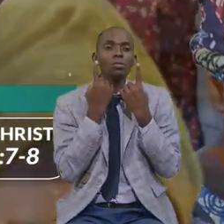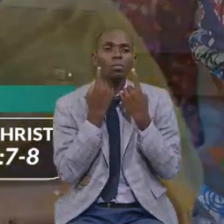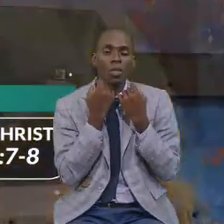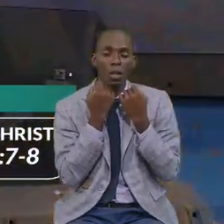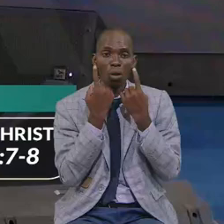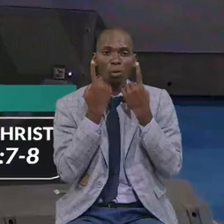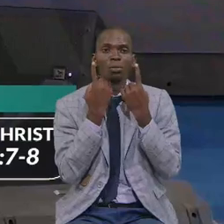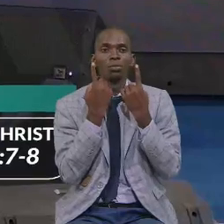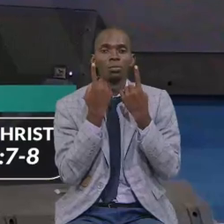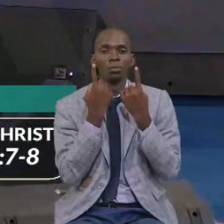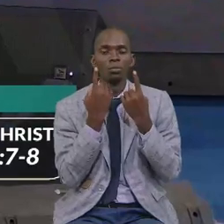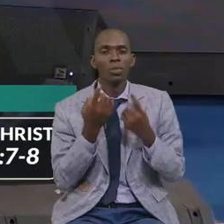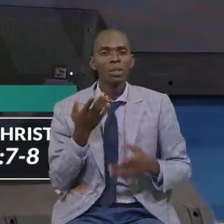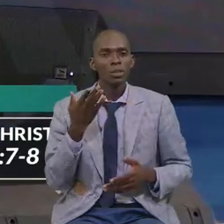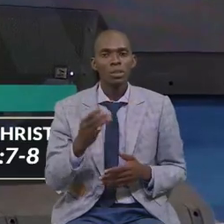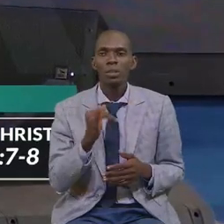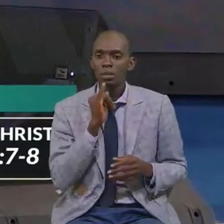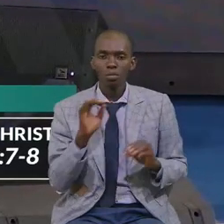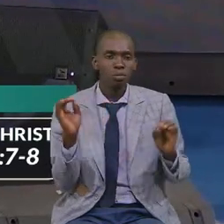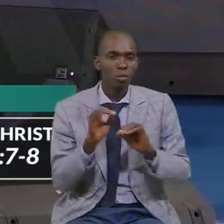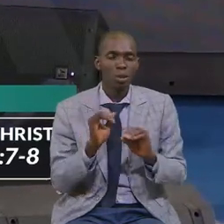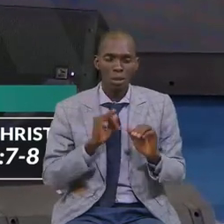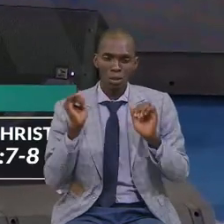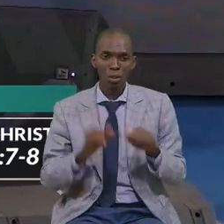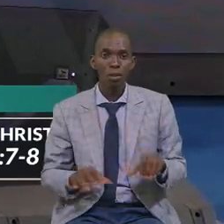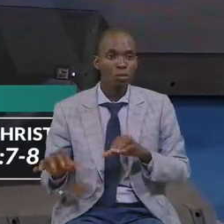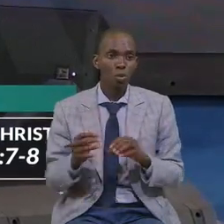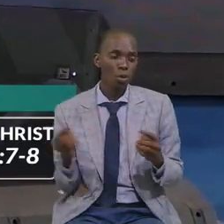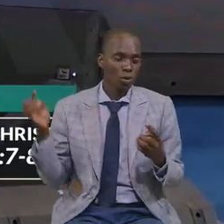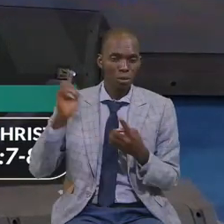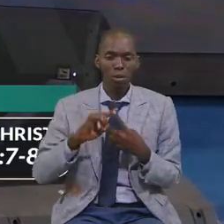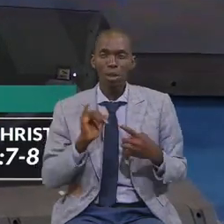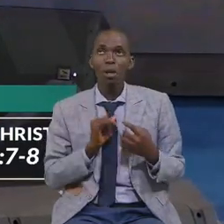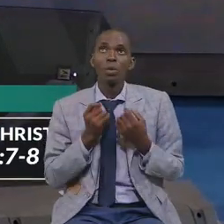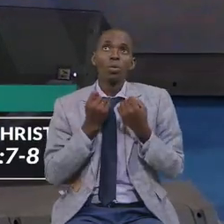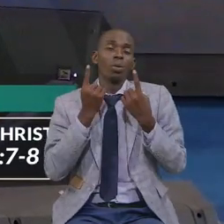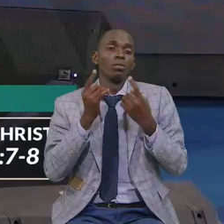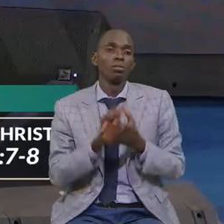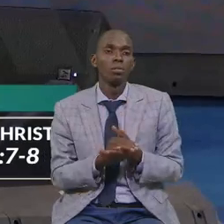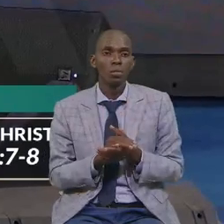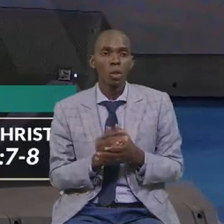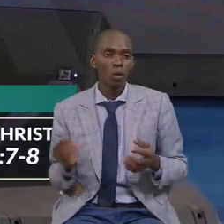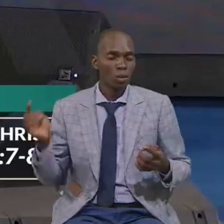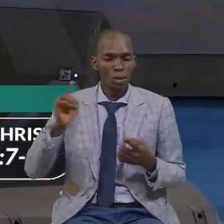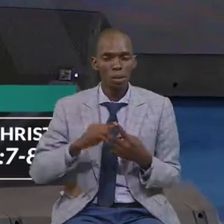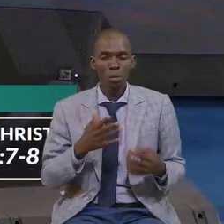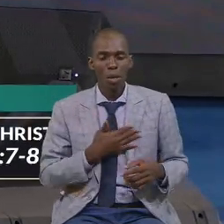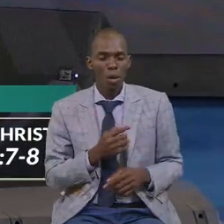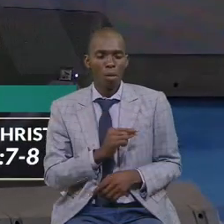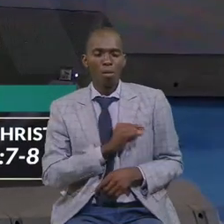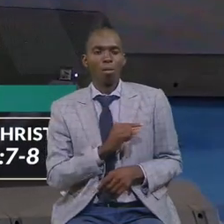awake. There's nothing I can do until I wake up, until my conscience wakes